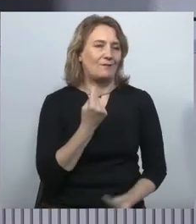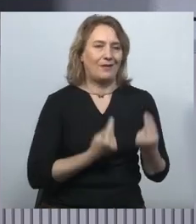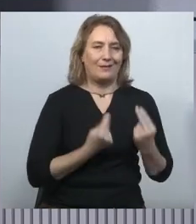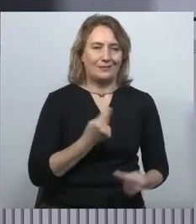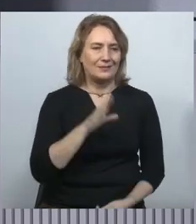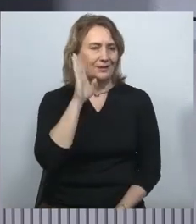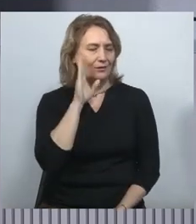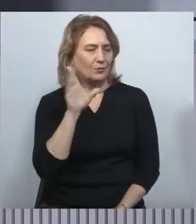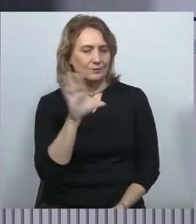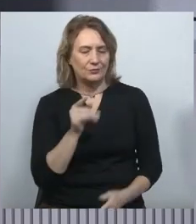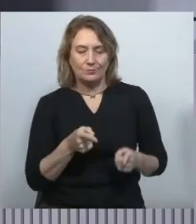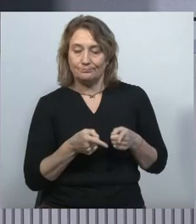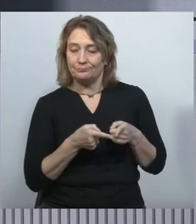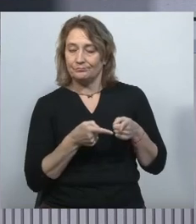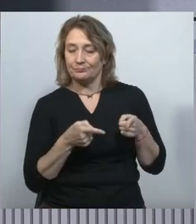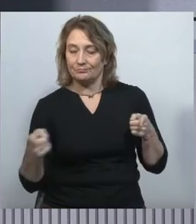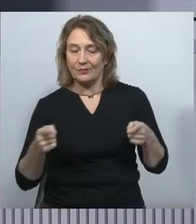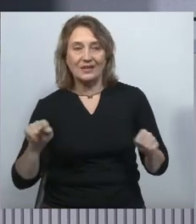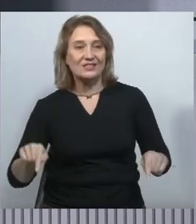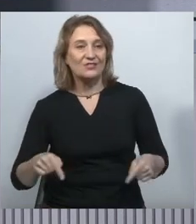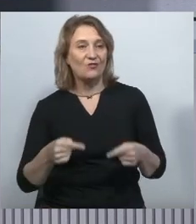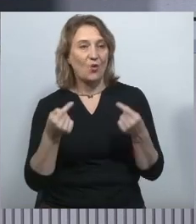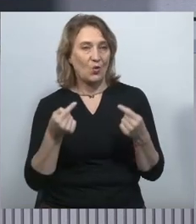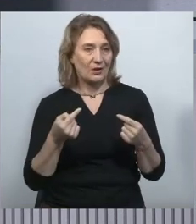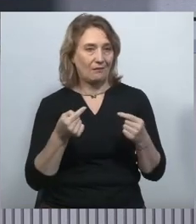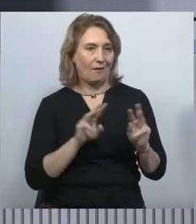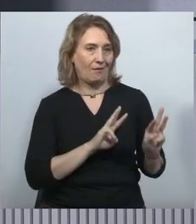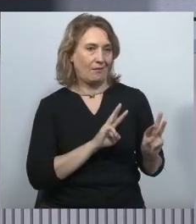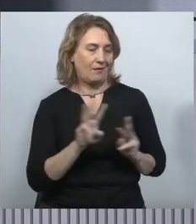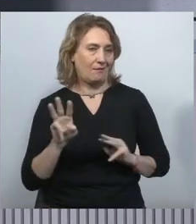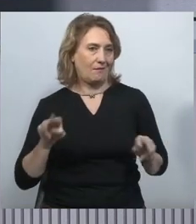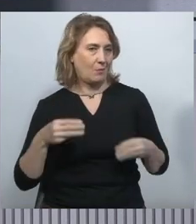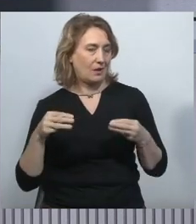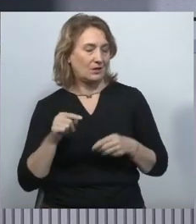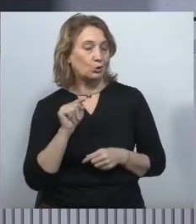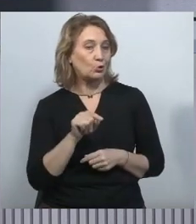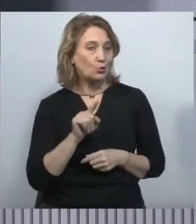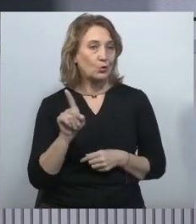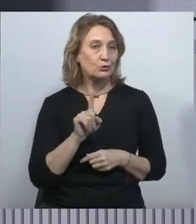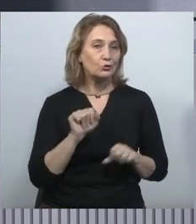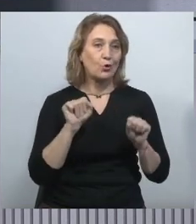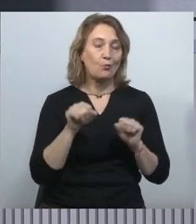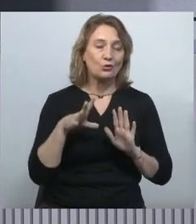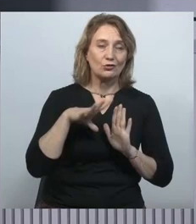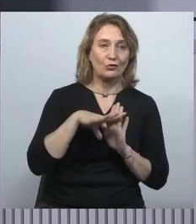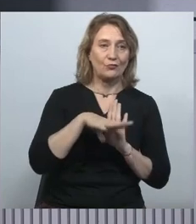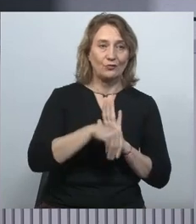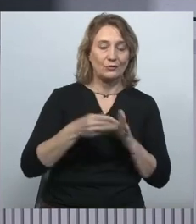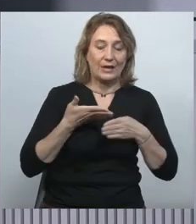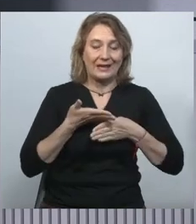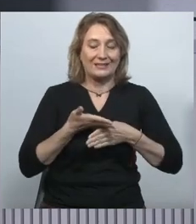personage of a bad boy and to go the entire way of since the media is created, and how you